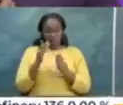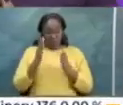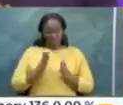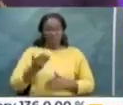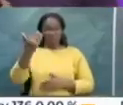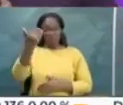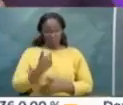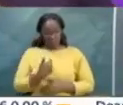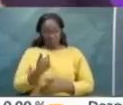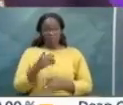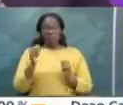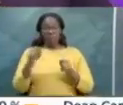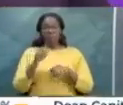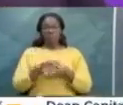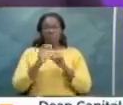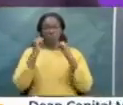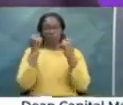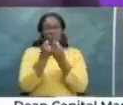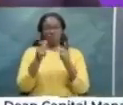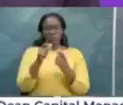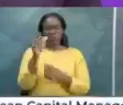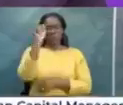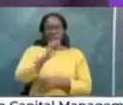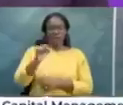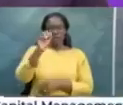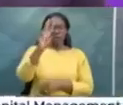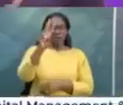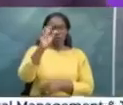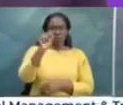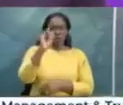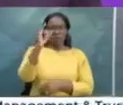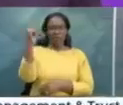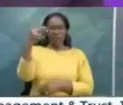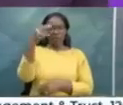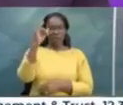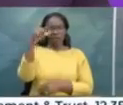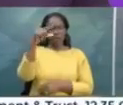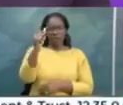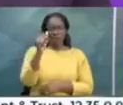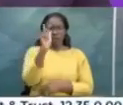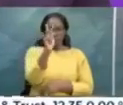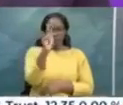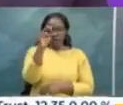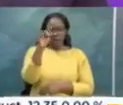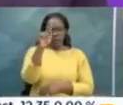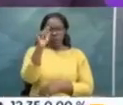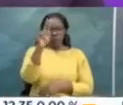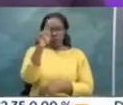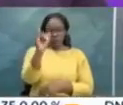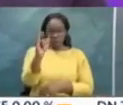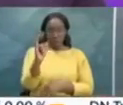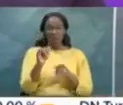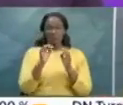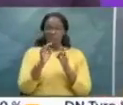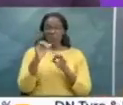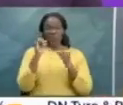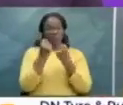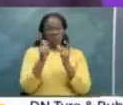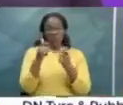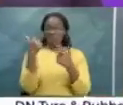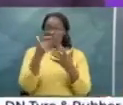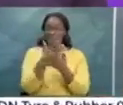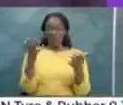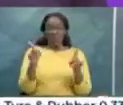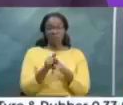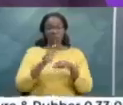personal, my social media handle is at Waihiga K Muturi on any social media handle. Better yet, if you also want to go online,